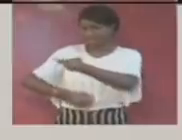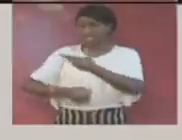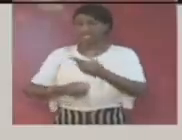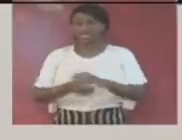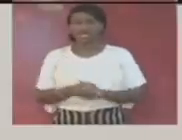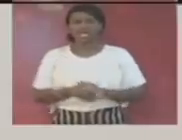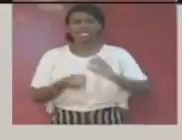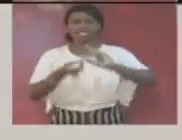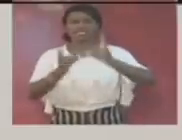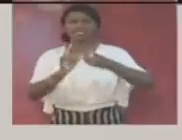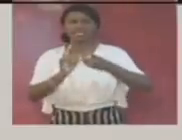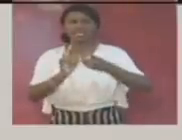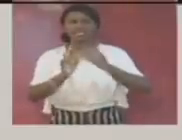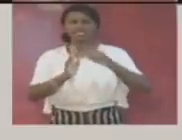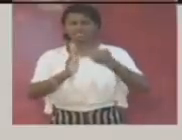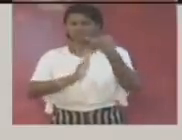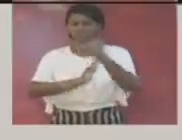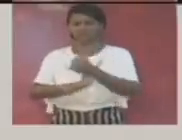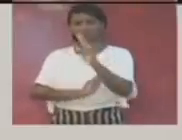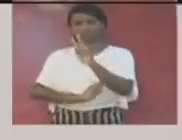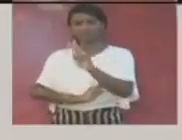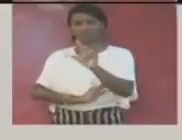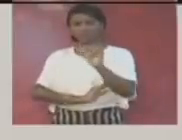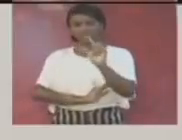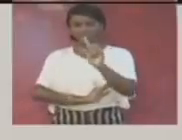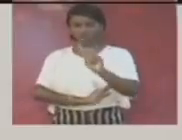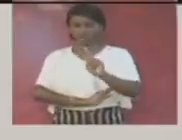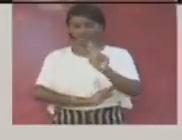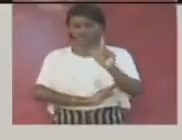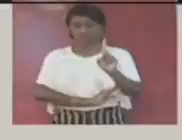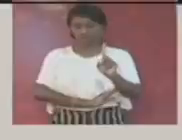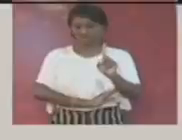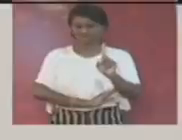January 2021. There seems to be a little